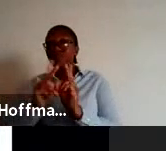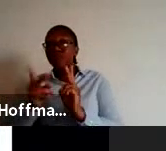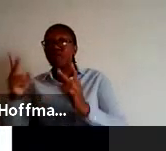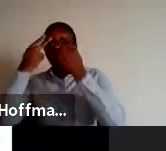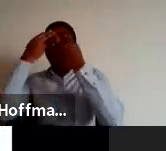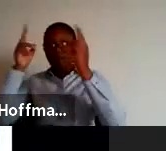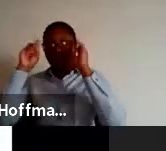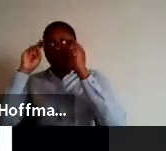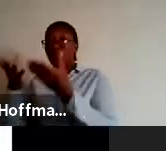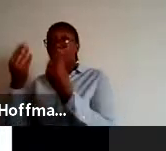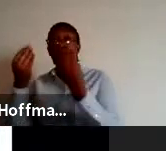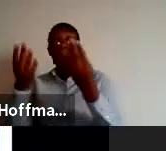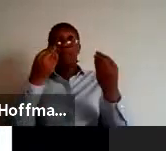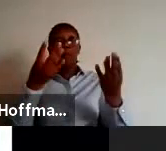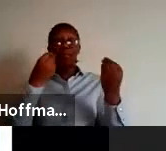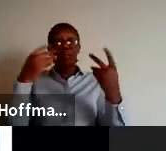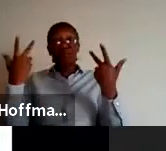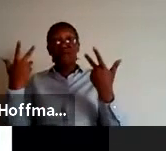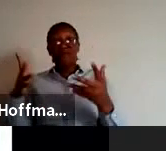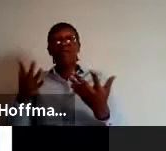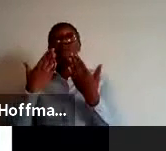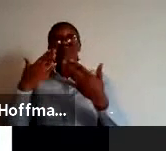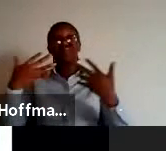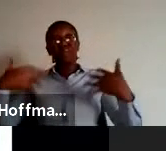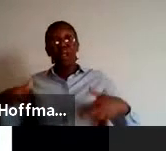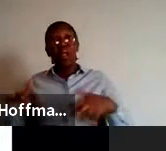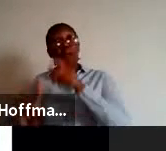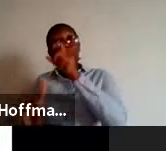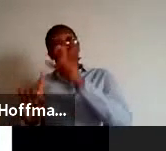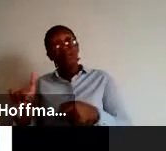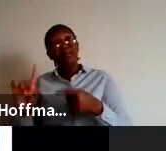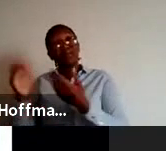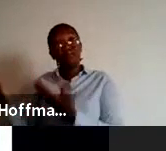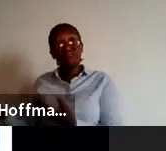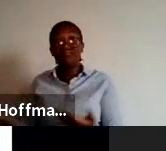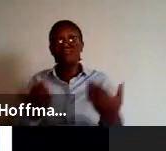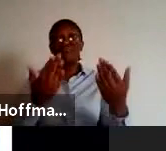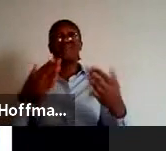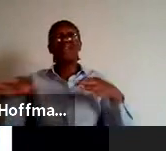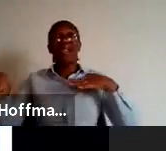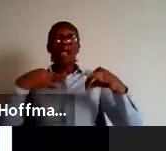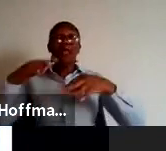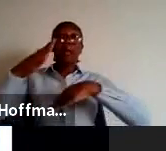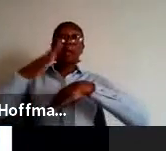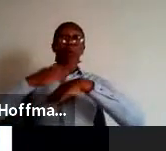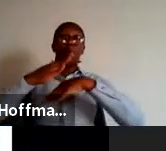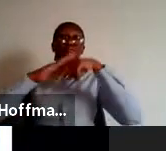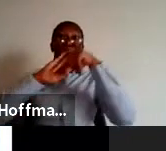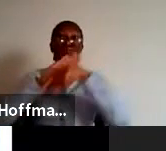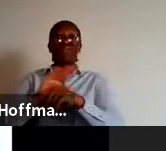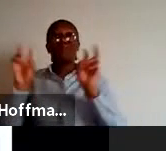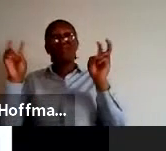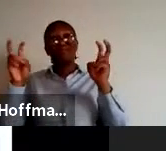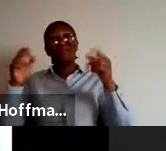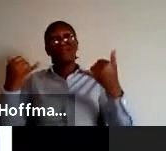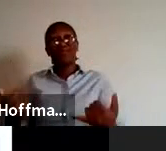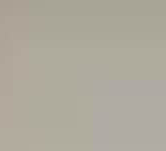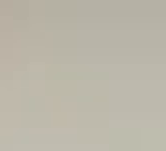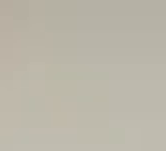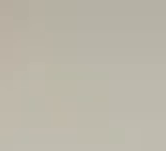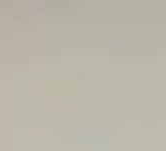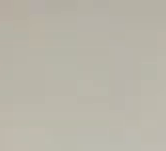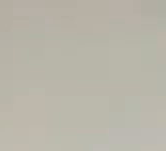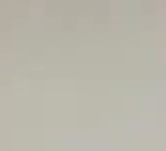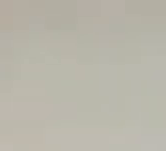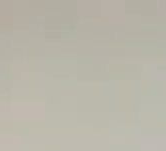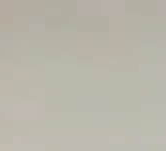institutions. Let me give it to Patrick to take us through the presentation for this evening. Thank you.